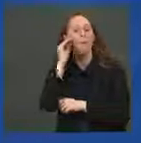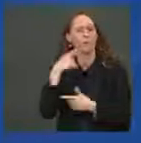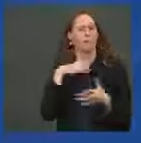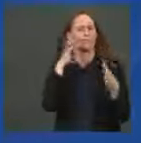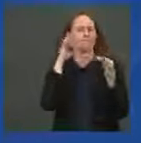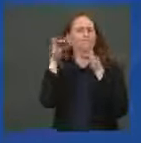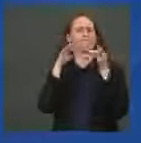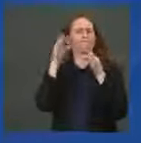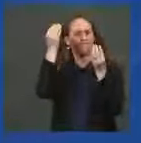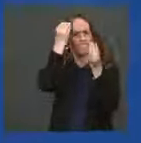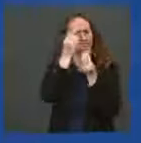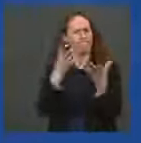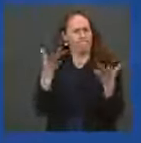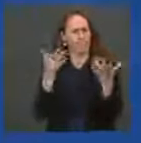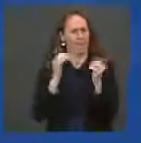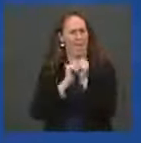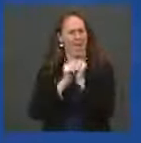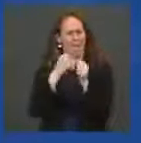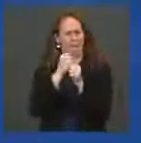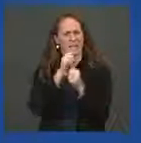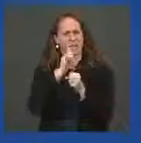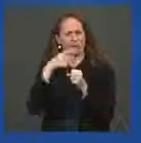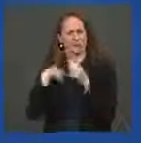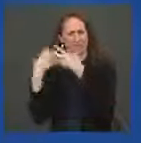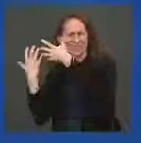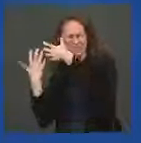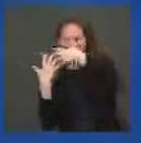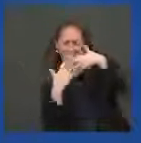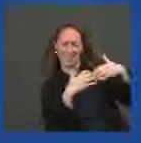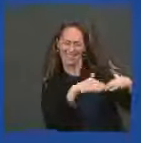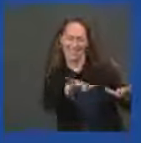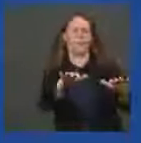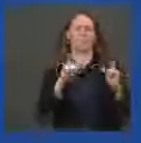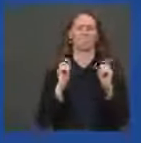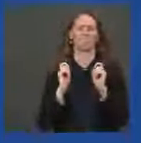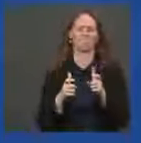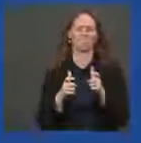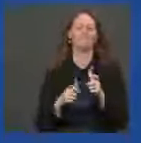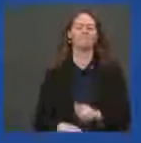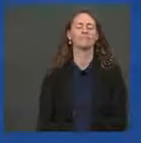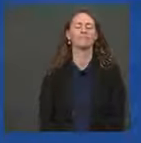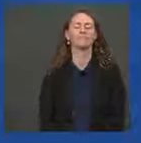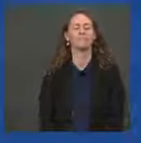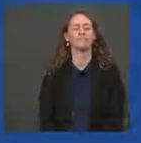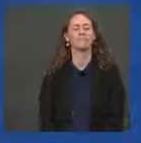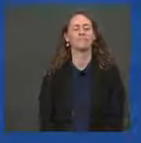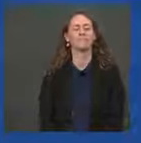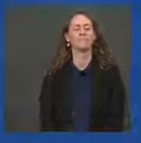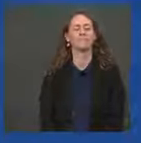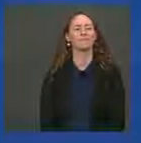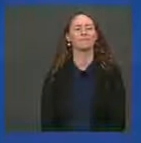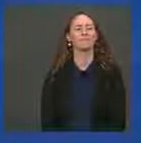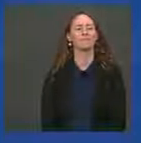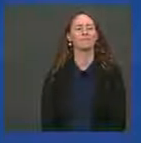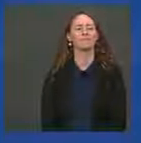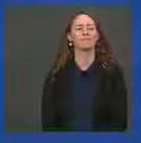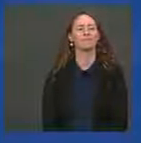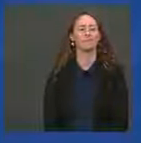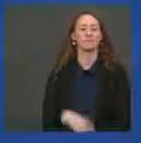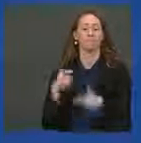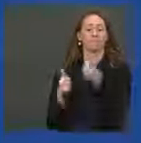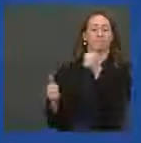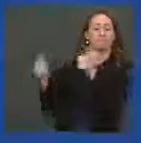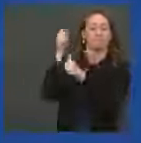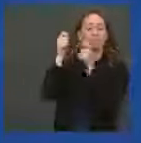to the shelves faster. I'm joined by the Executive Director of the Ports of Los Angeles and Long